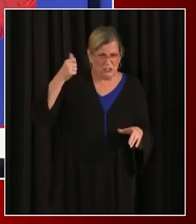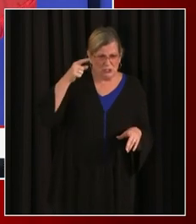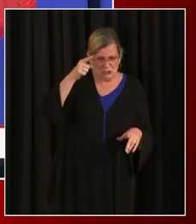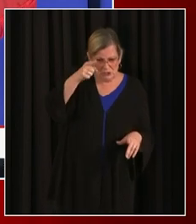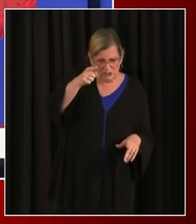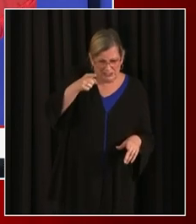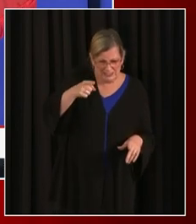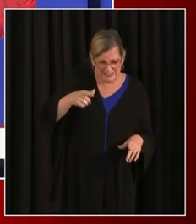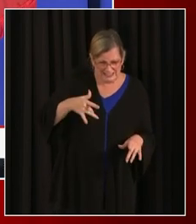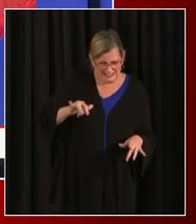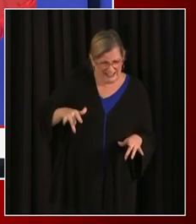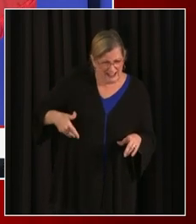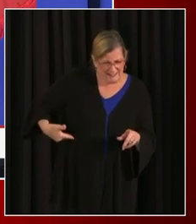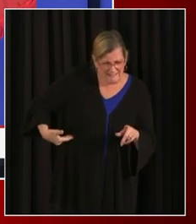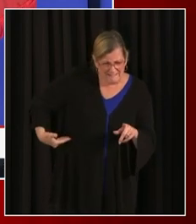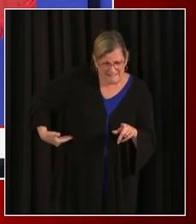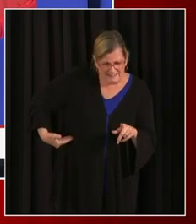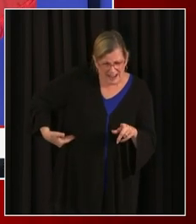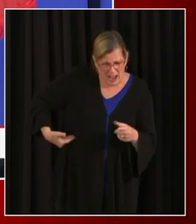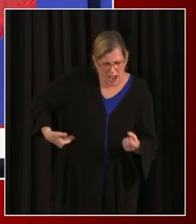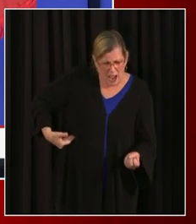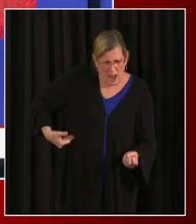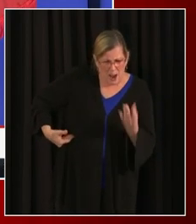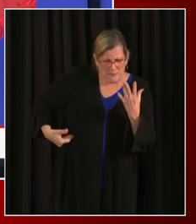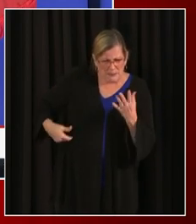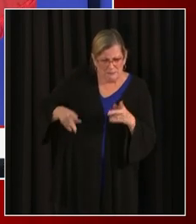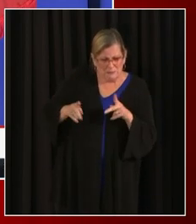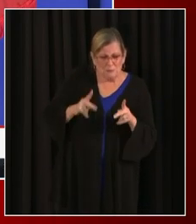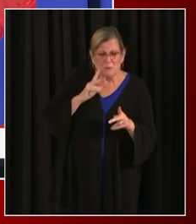yet of how many teachers will be willing